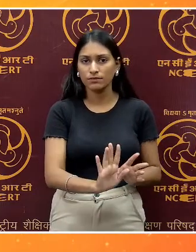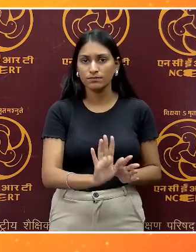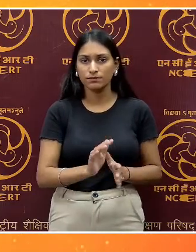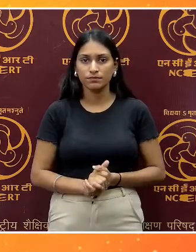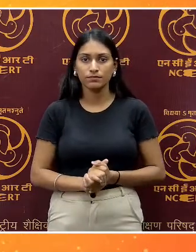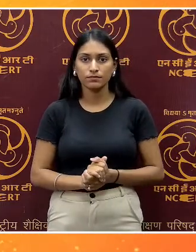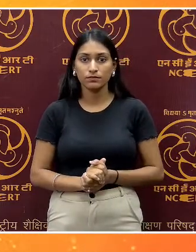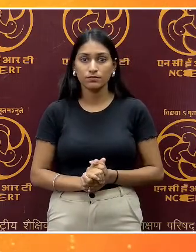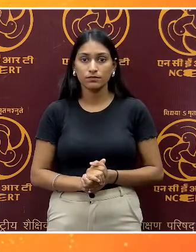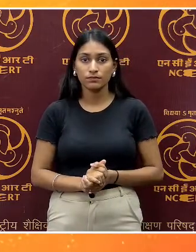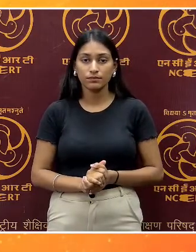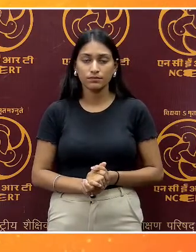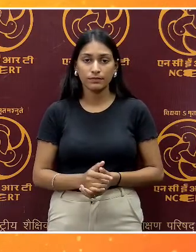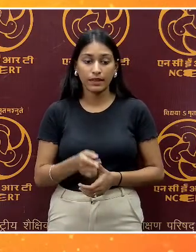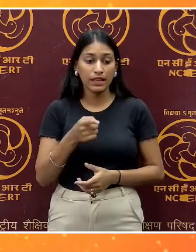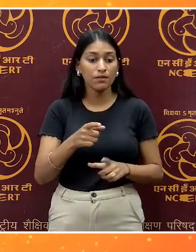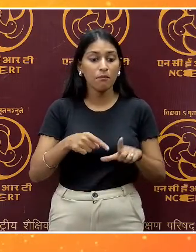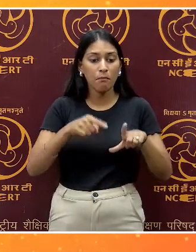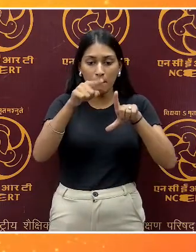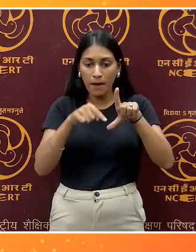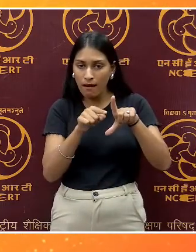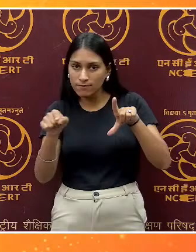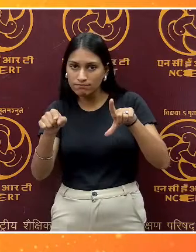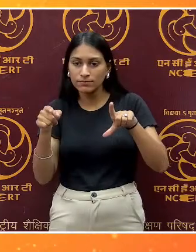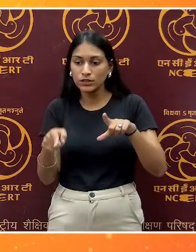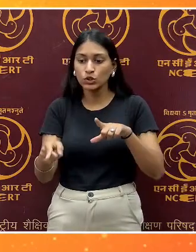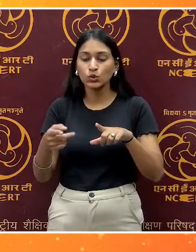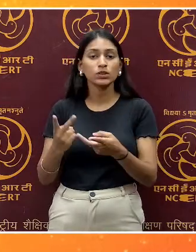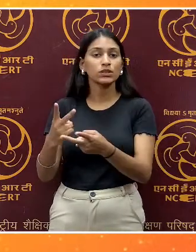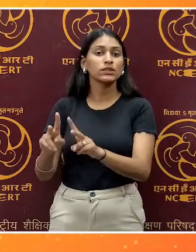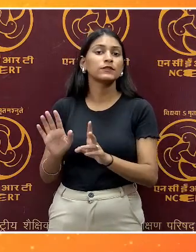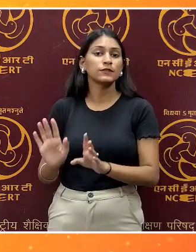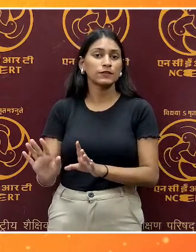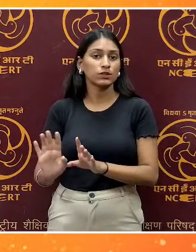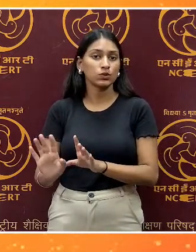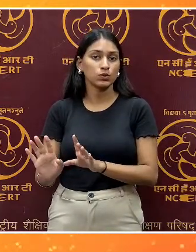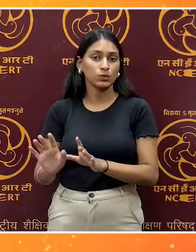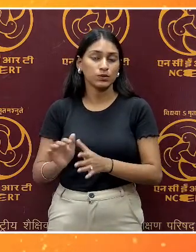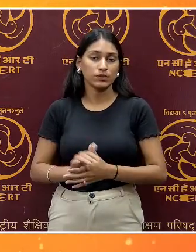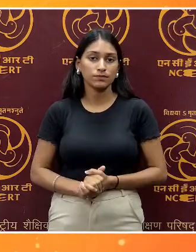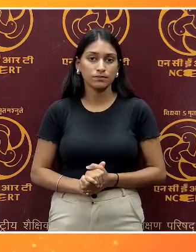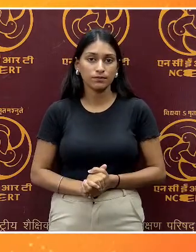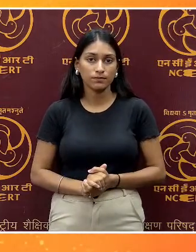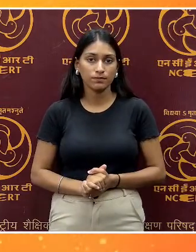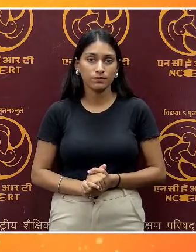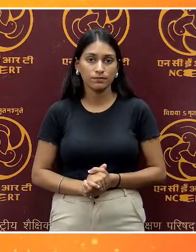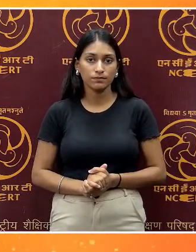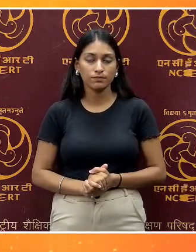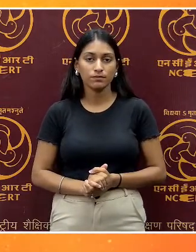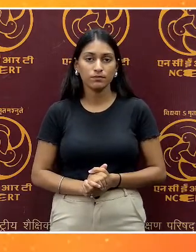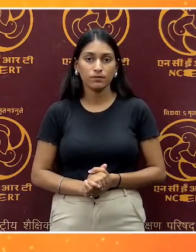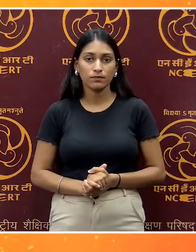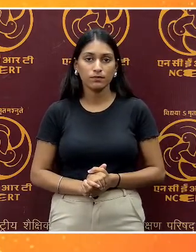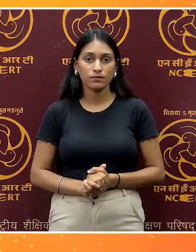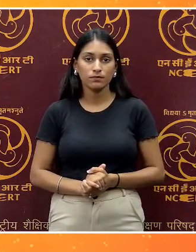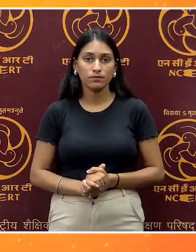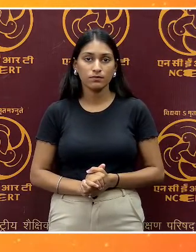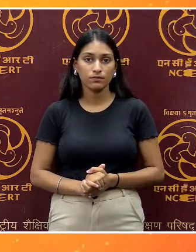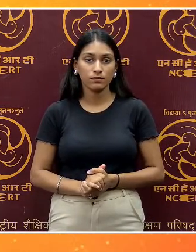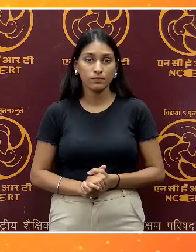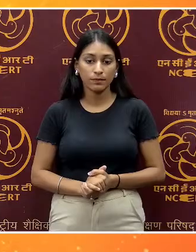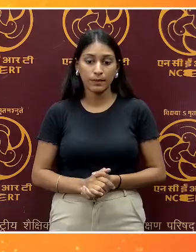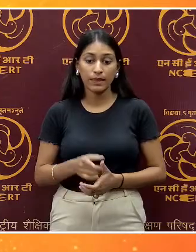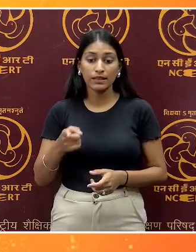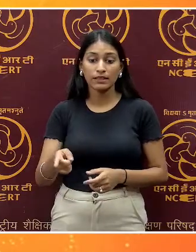Here in this diagram, the vectors are unlike, parallel, but in opposite directions. These are unlike